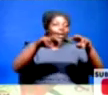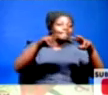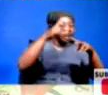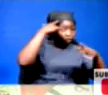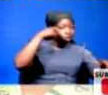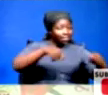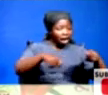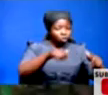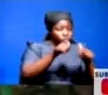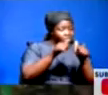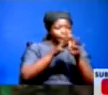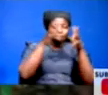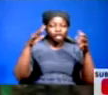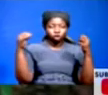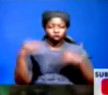ecosystem.